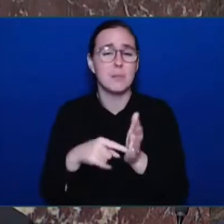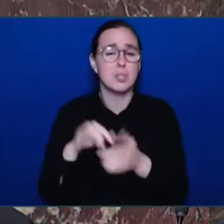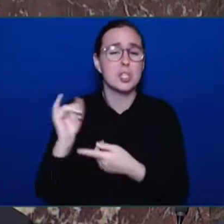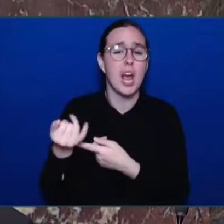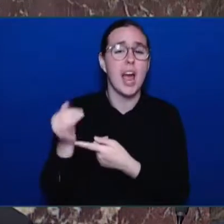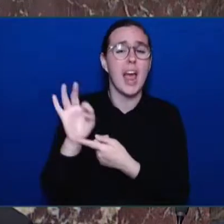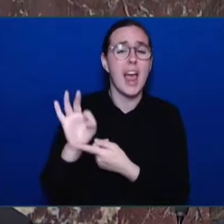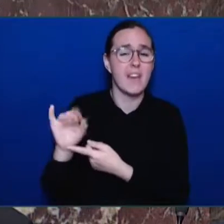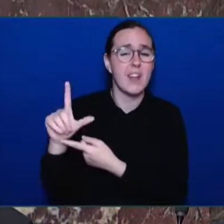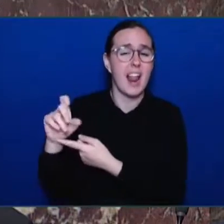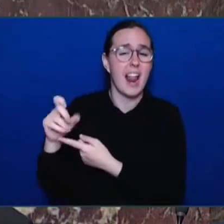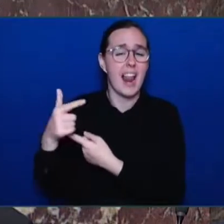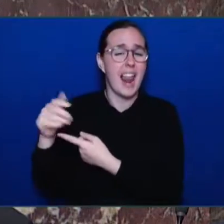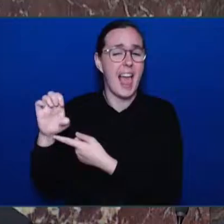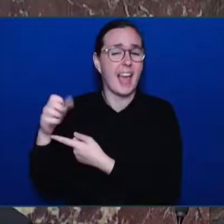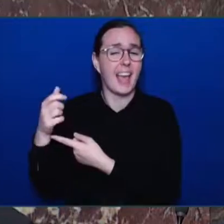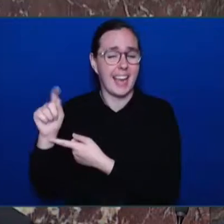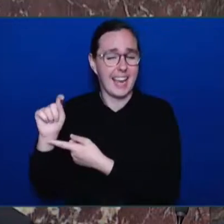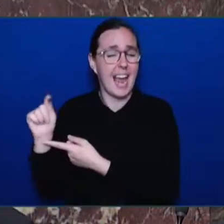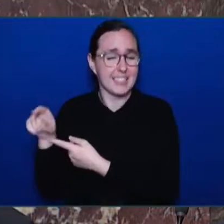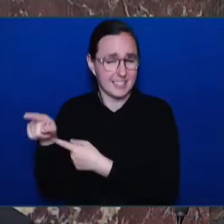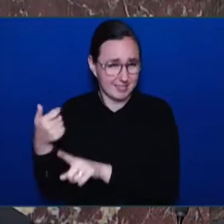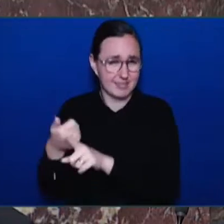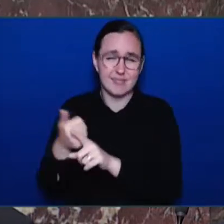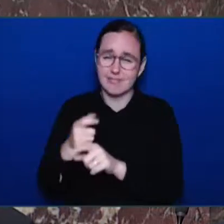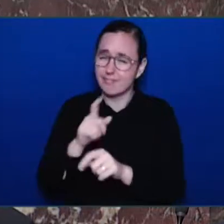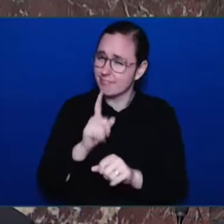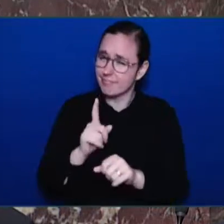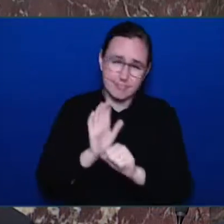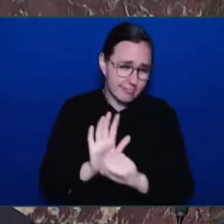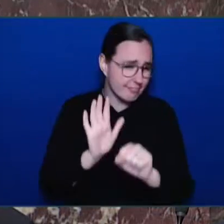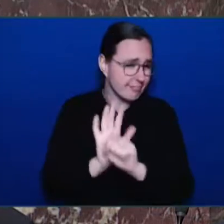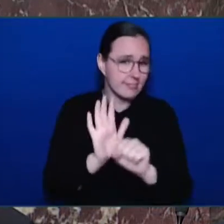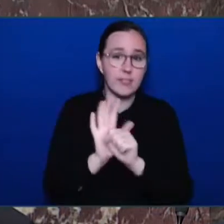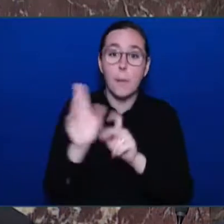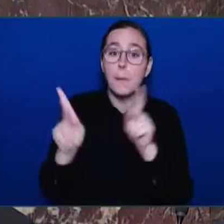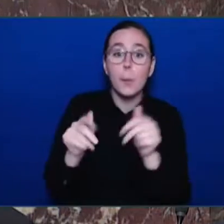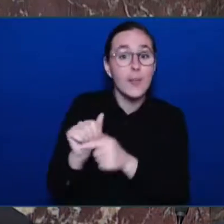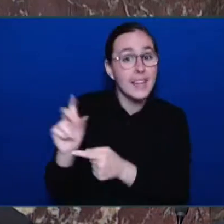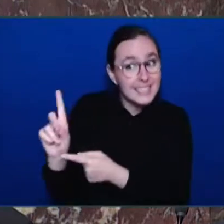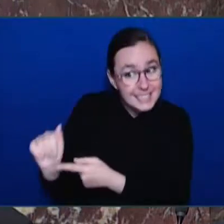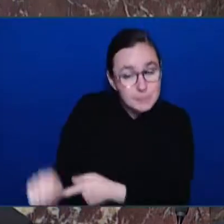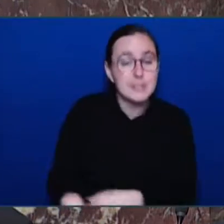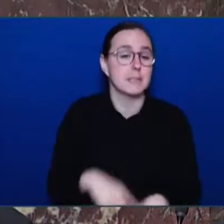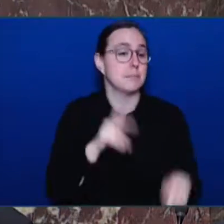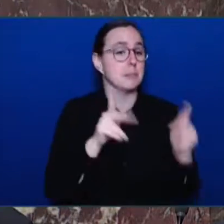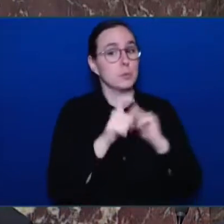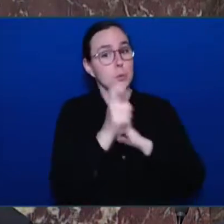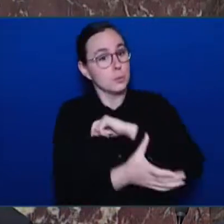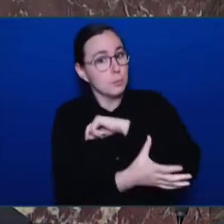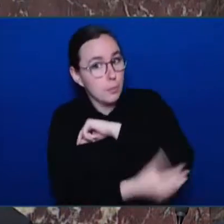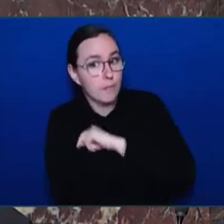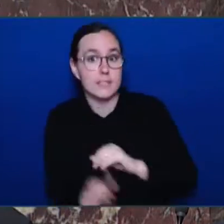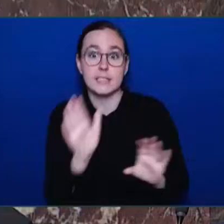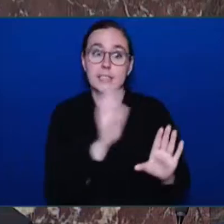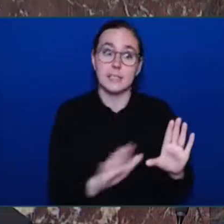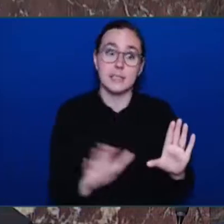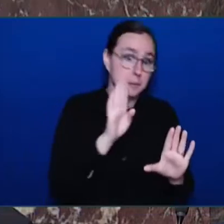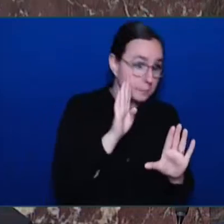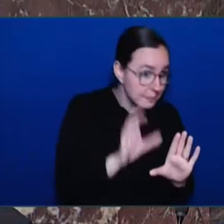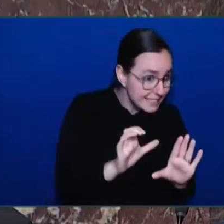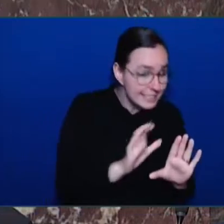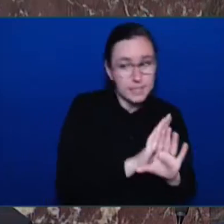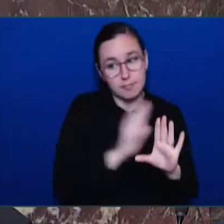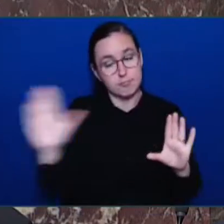in poverty across British Columbia and indeed Canada. Honourable Speaker, an inadequate standard of living is a cause